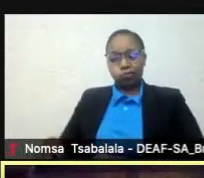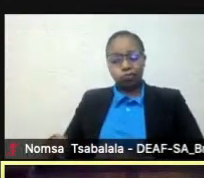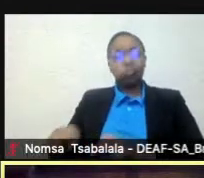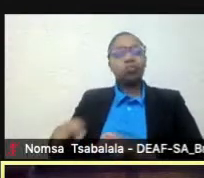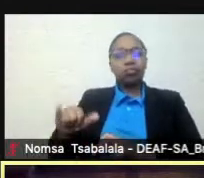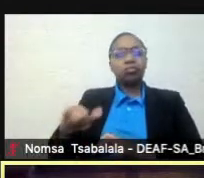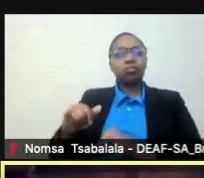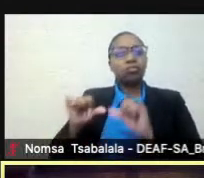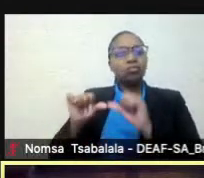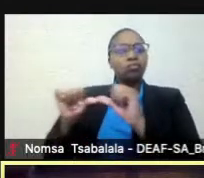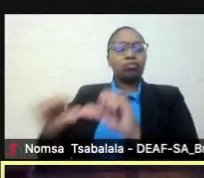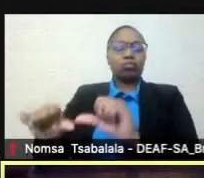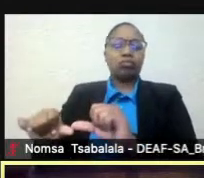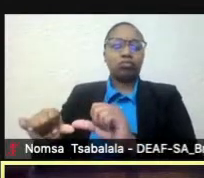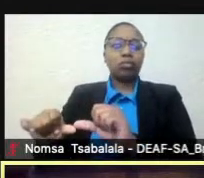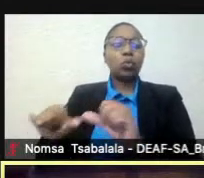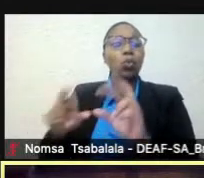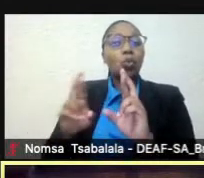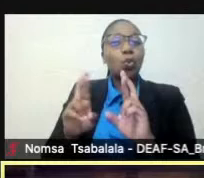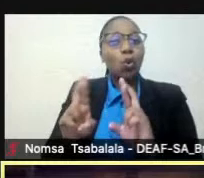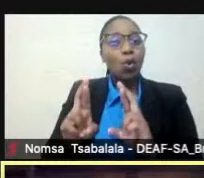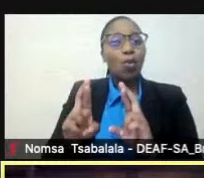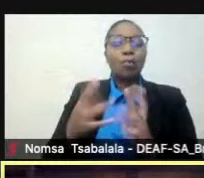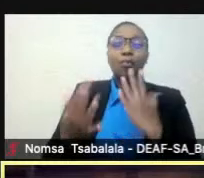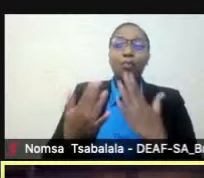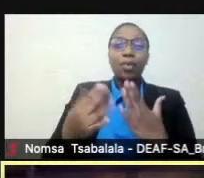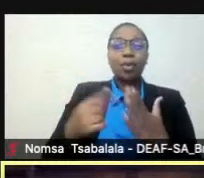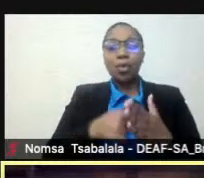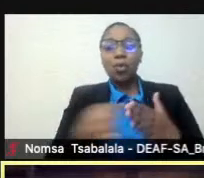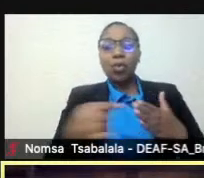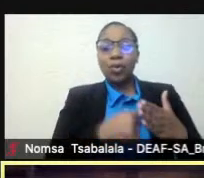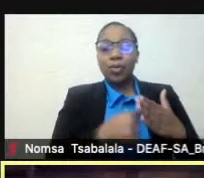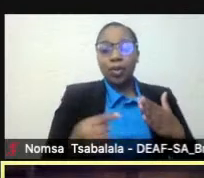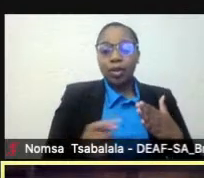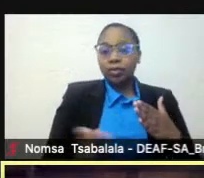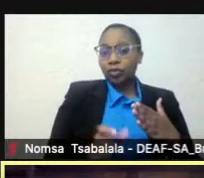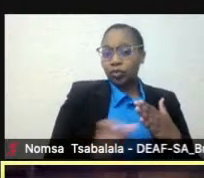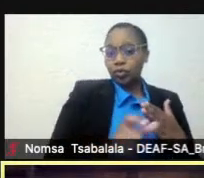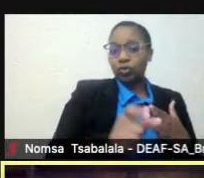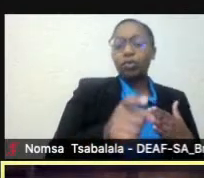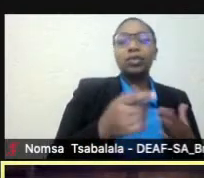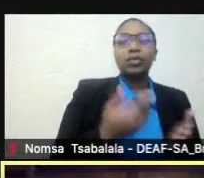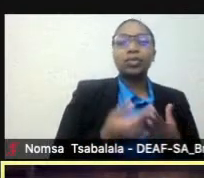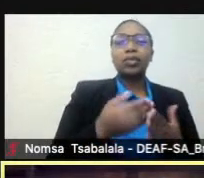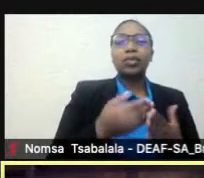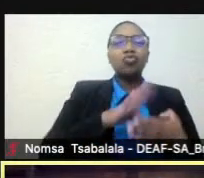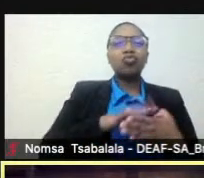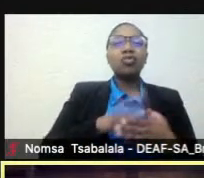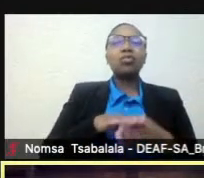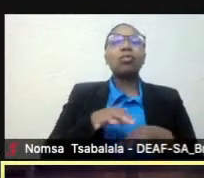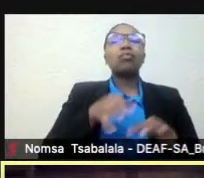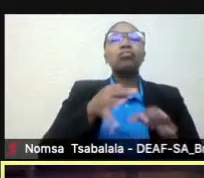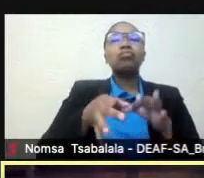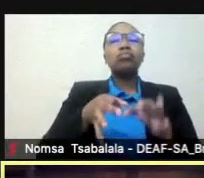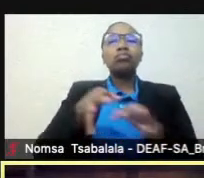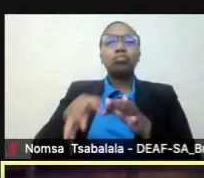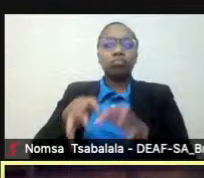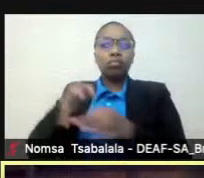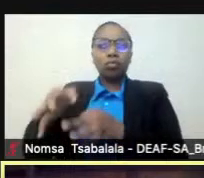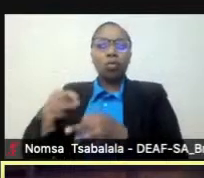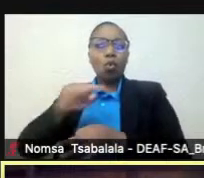hoping that in the coming weeks, we'll be able to also give reasons for why this particular cohort